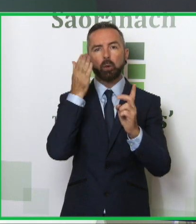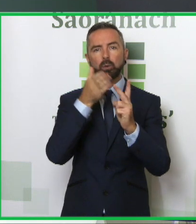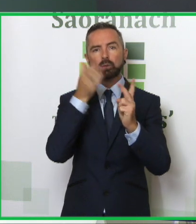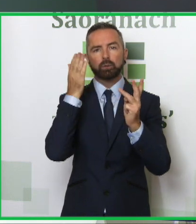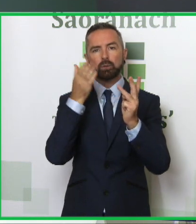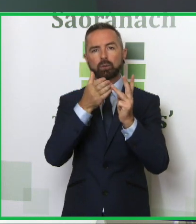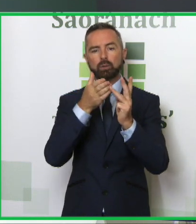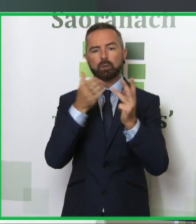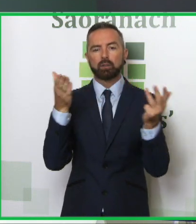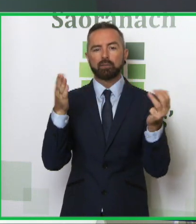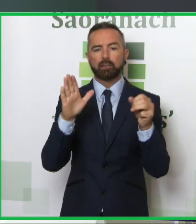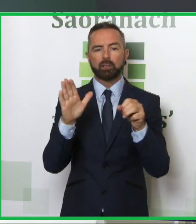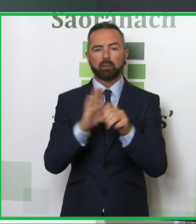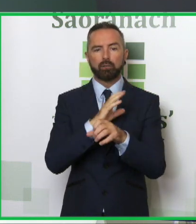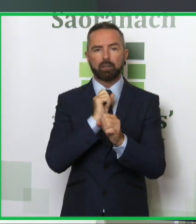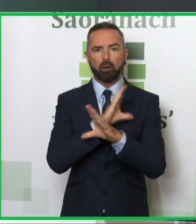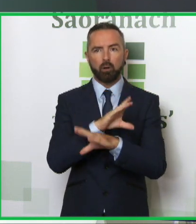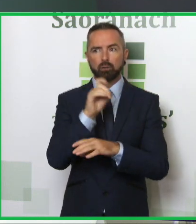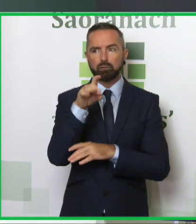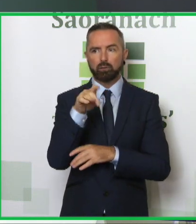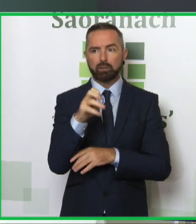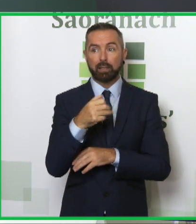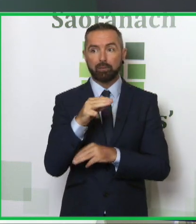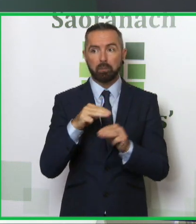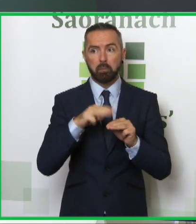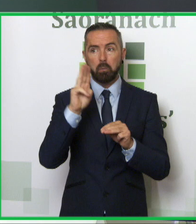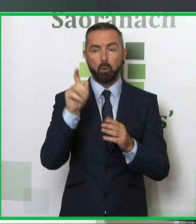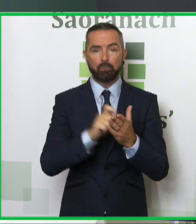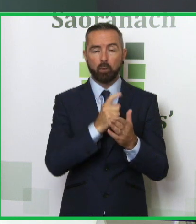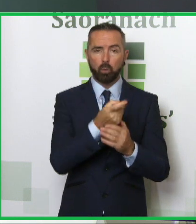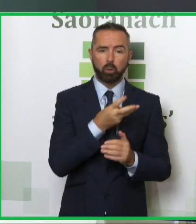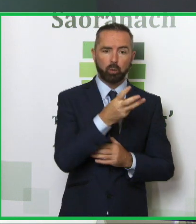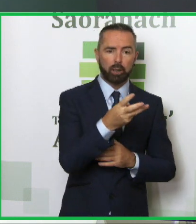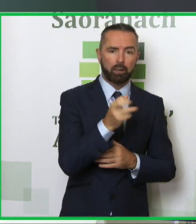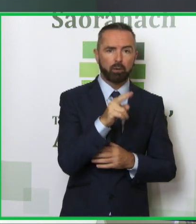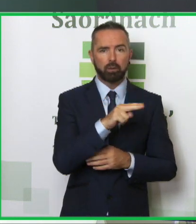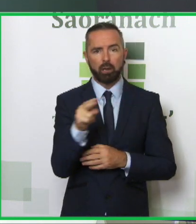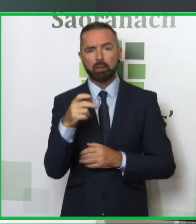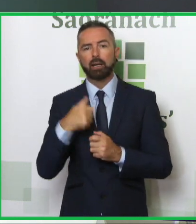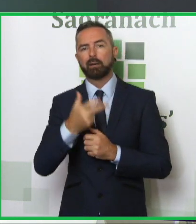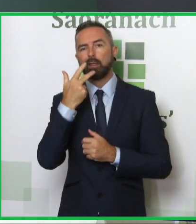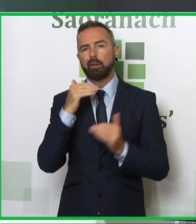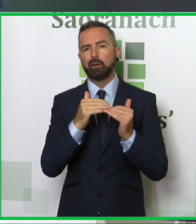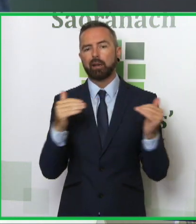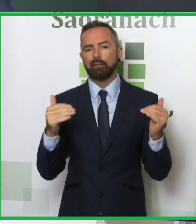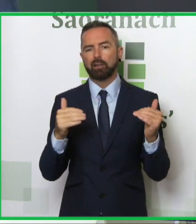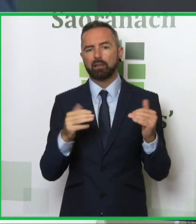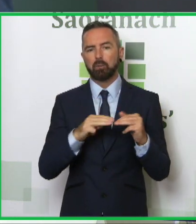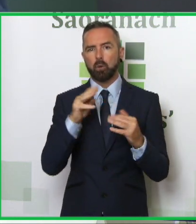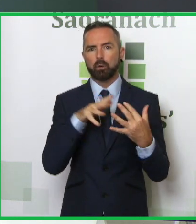drugs. Yeah. And again, it'll be if there's an overall majority, we do that, and if not, we go down to the third level, which is again